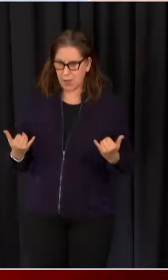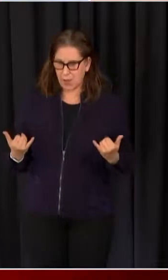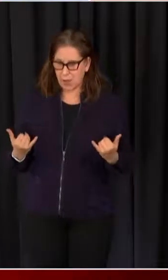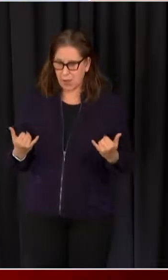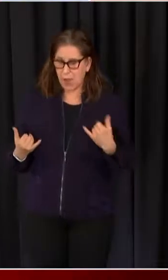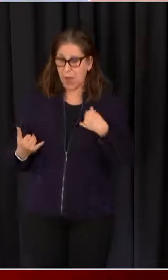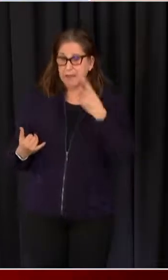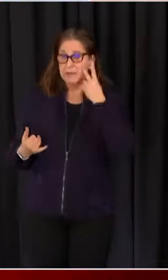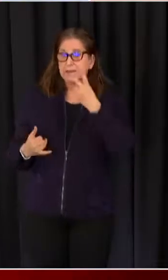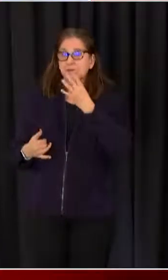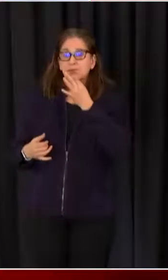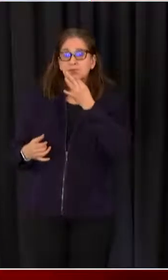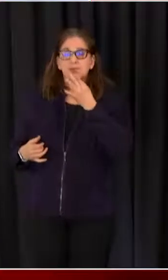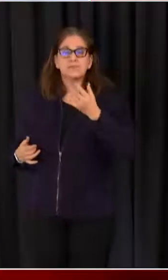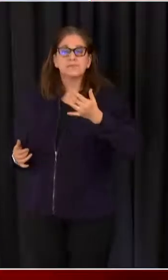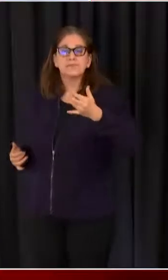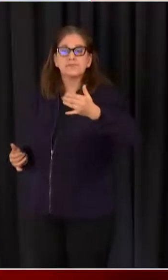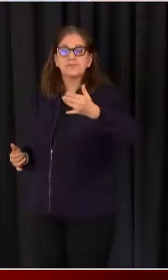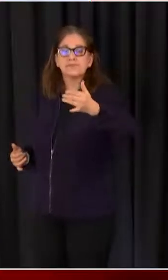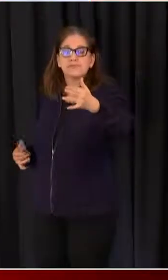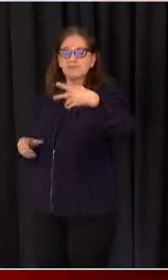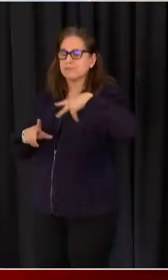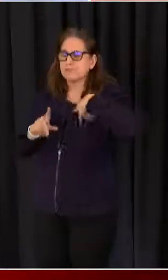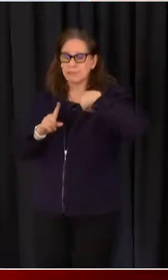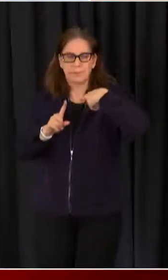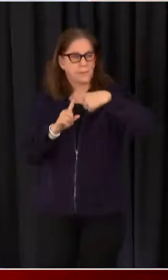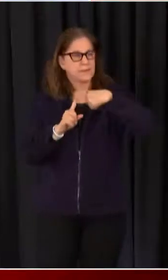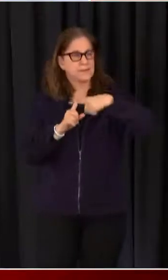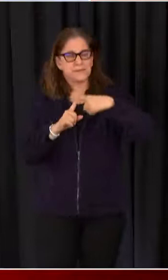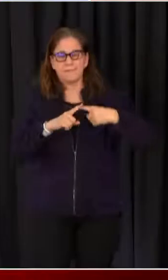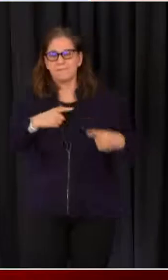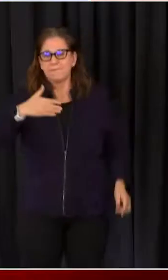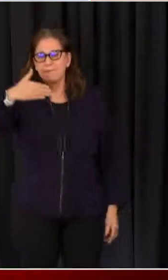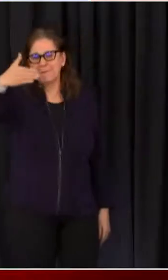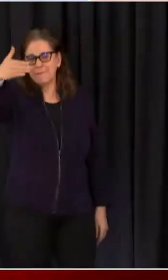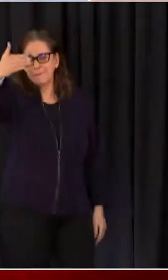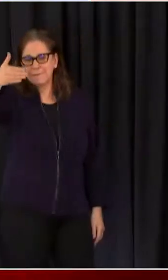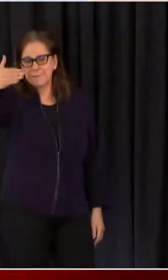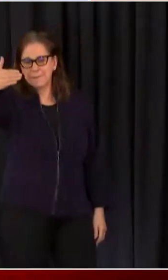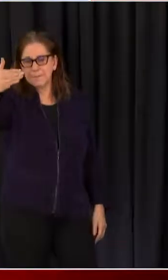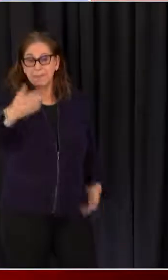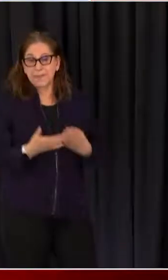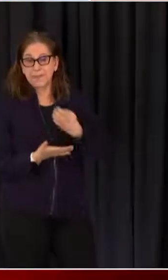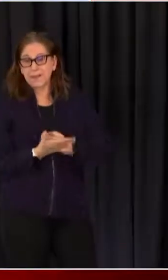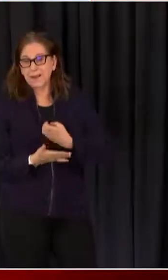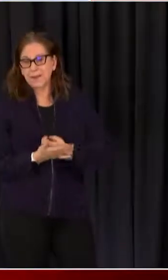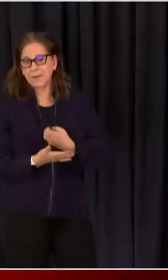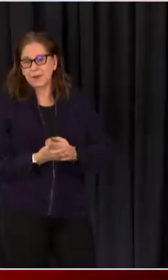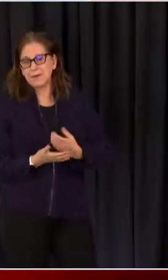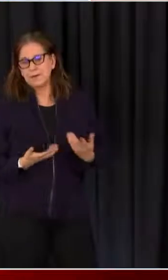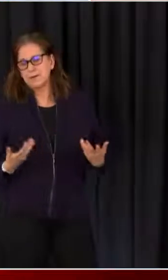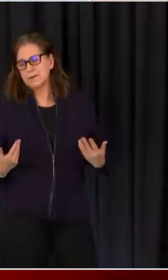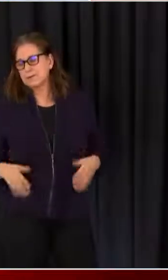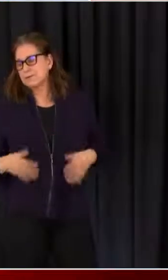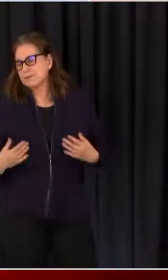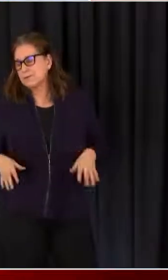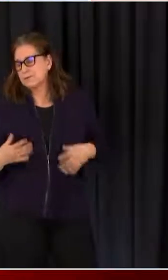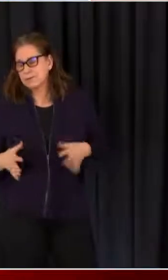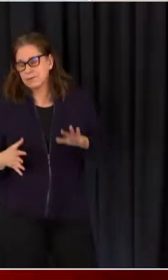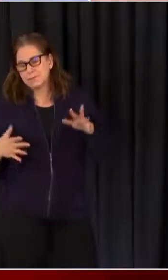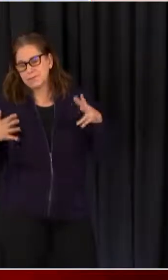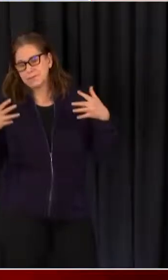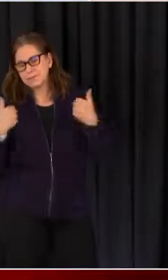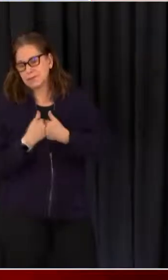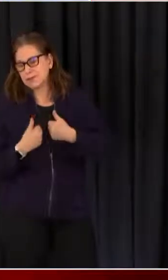we're optimistic about it. So that's the human toll. The economic toll is a whole nother story. We've had